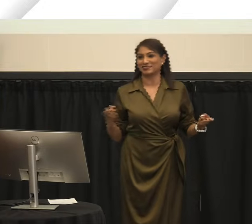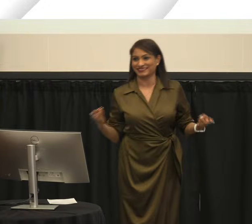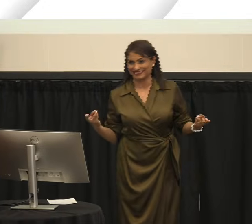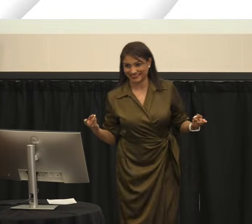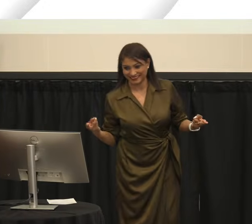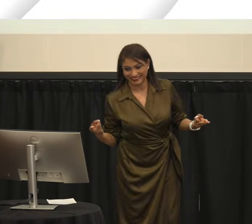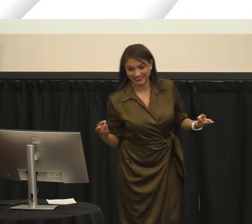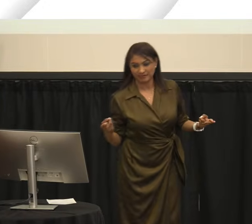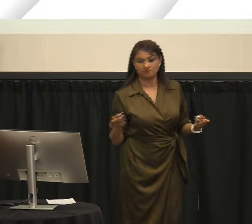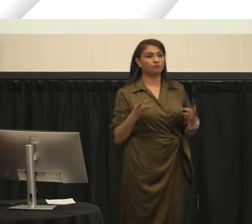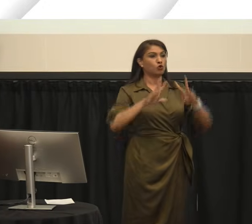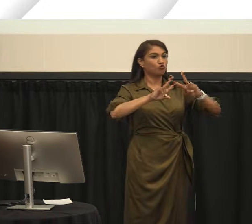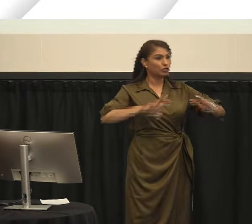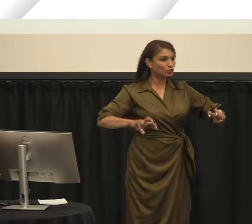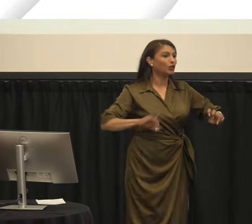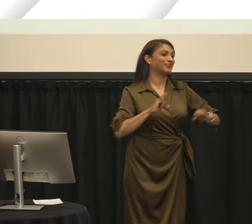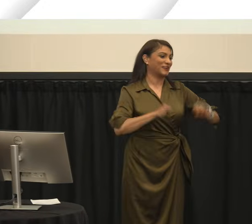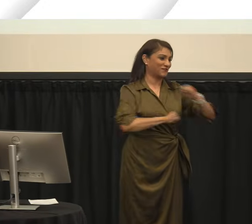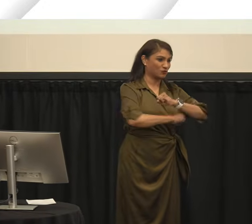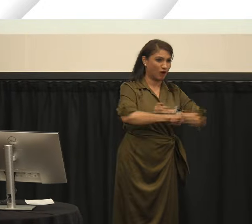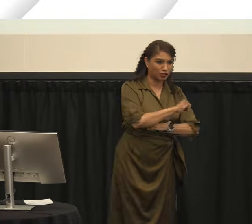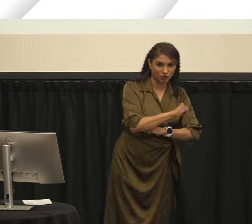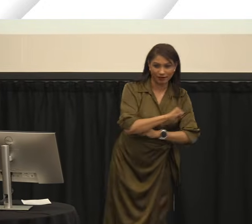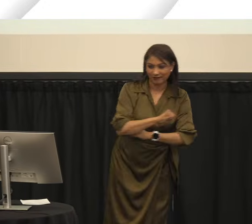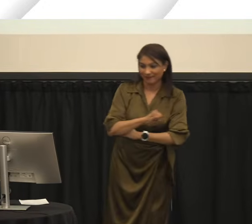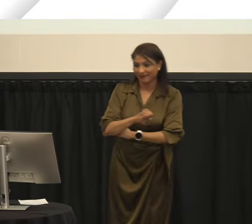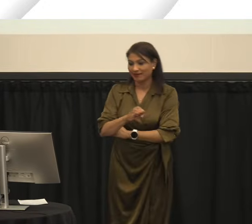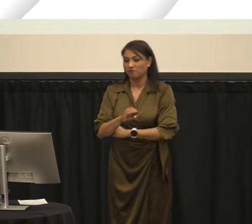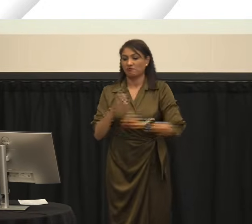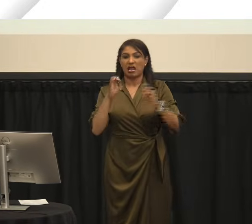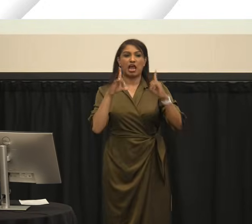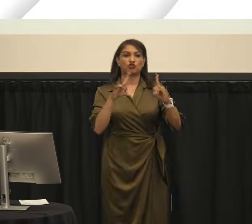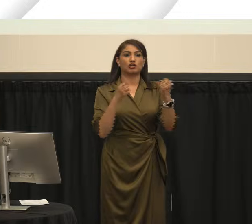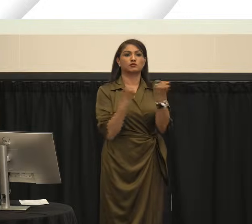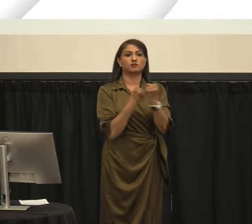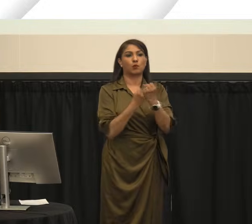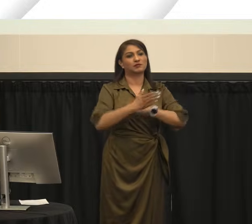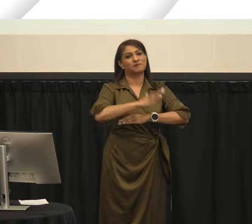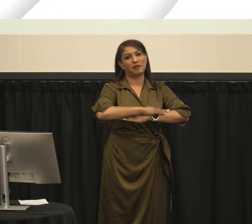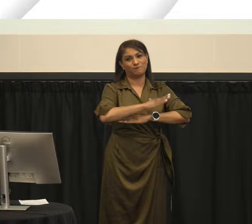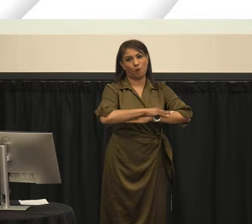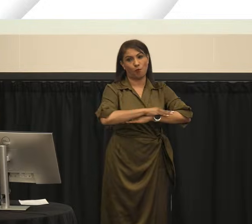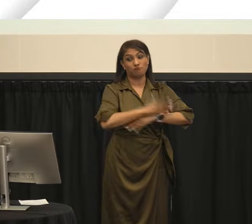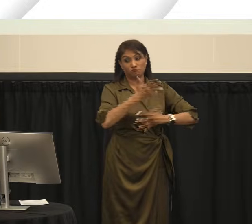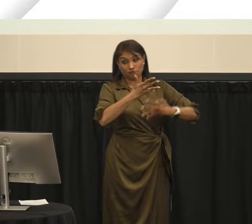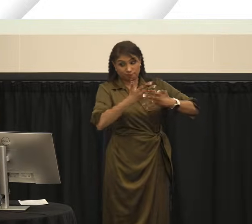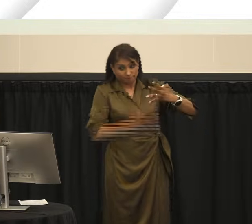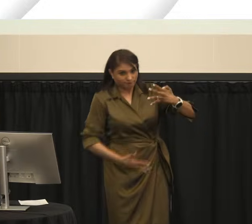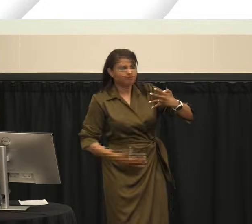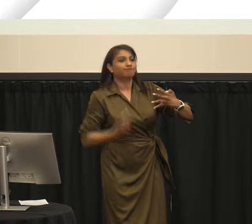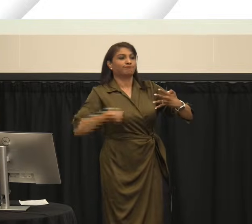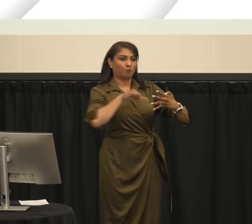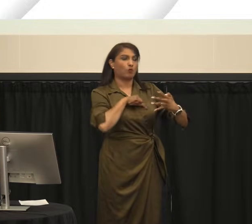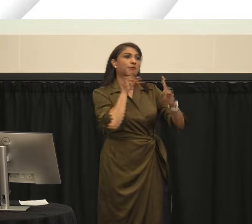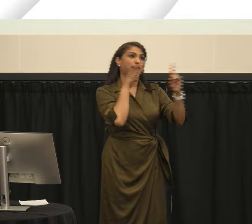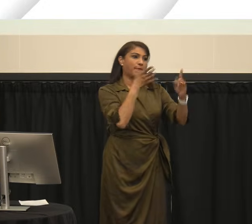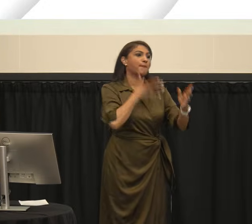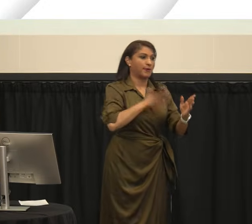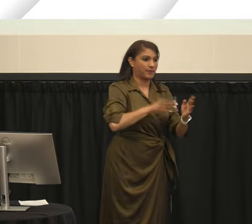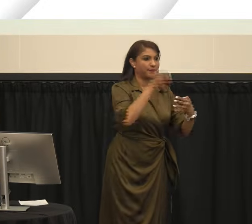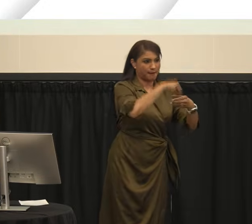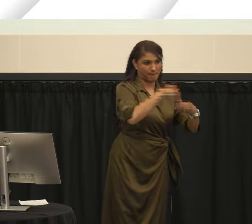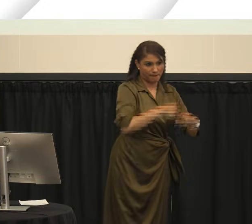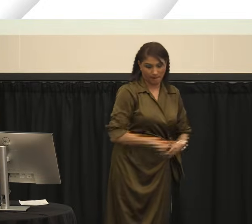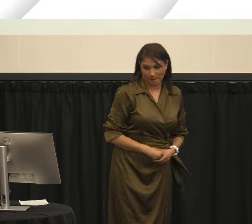A communication resource, and also a research infrastructure, as well as an educational support